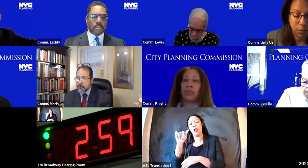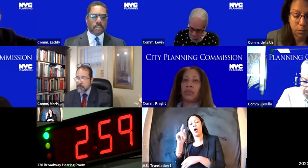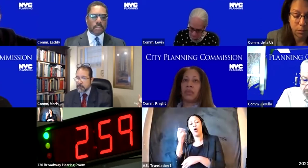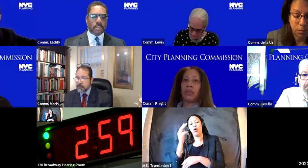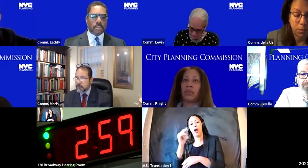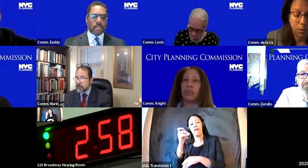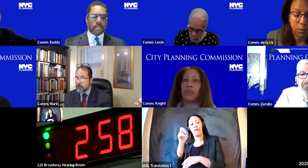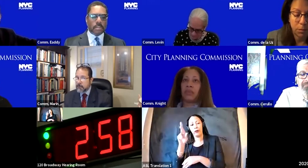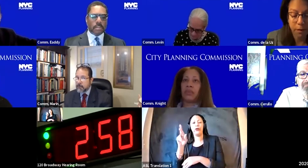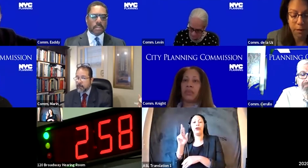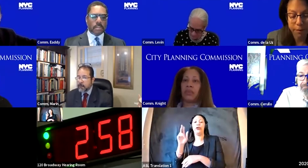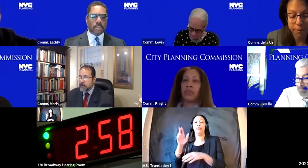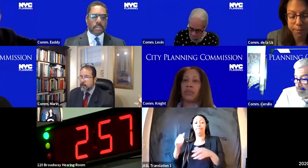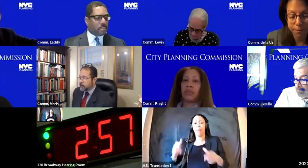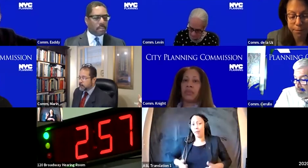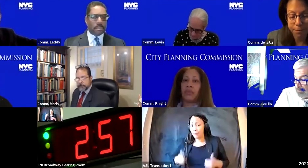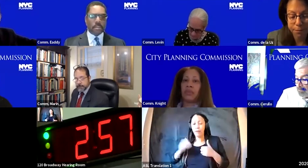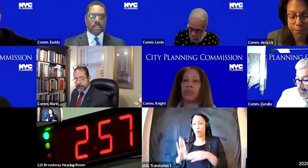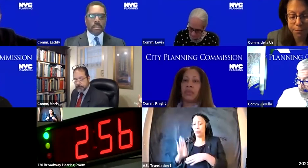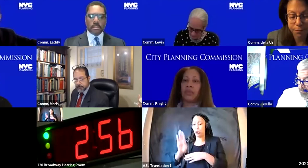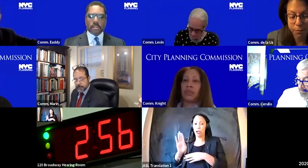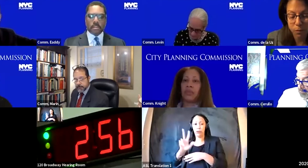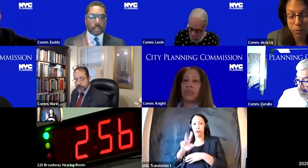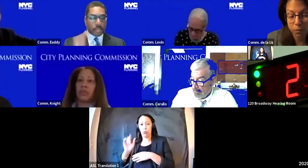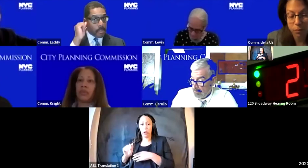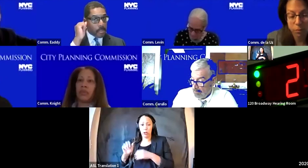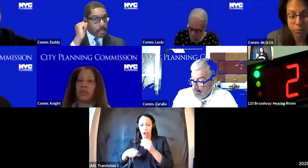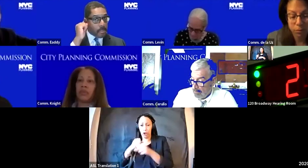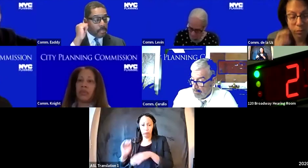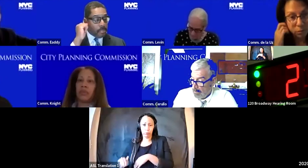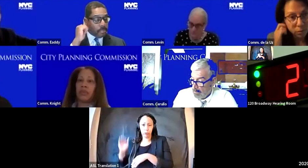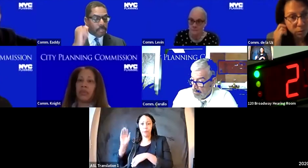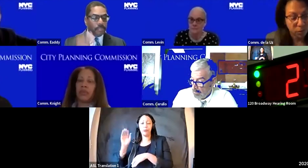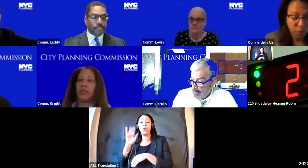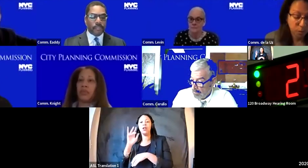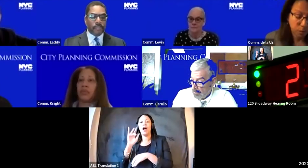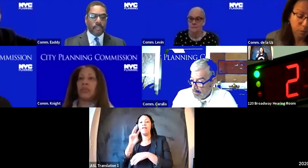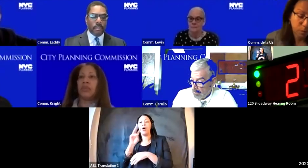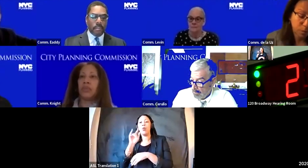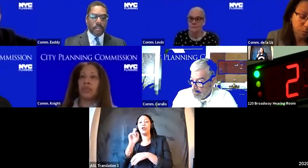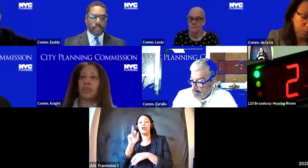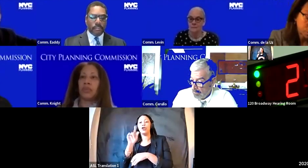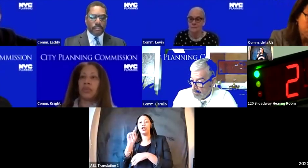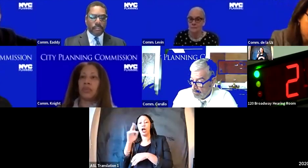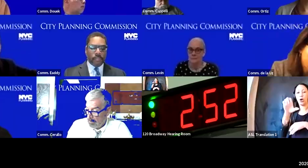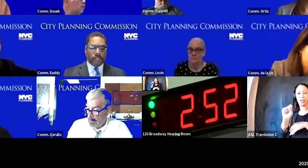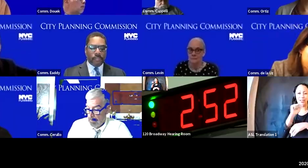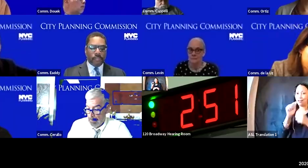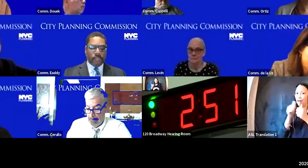for 31 years, 25 of those in Windsor Terrace. Not far from this proposed